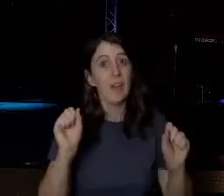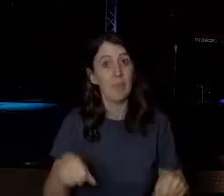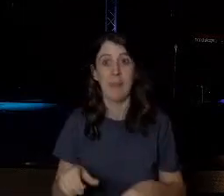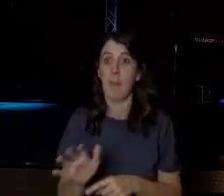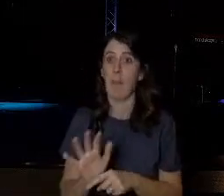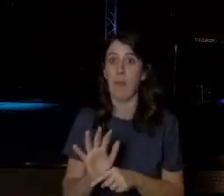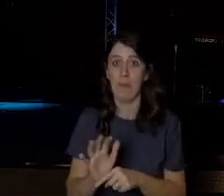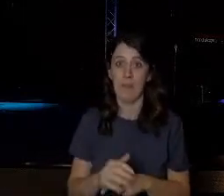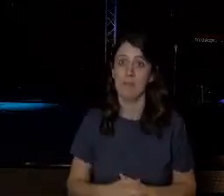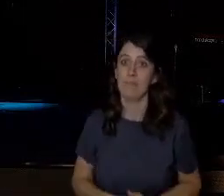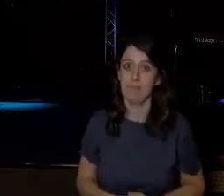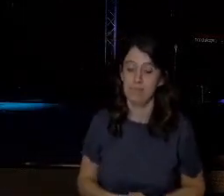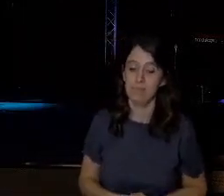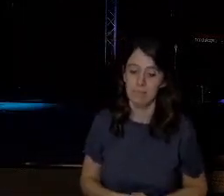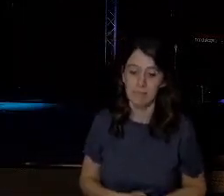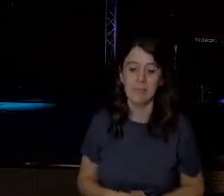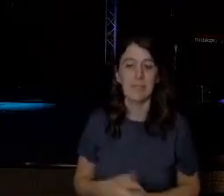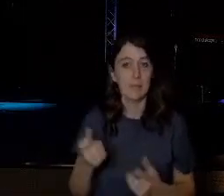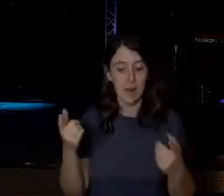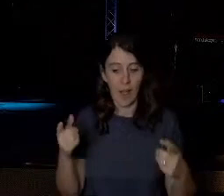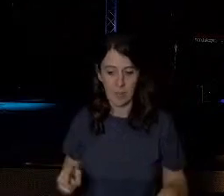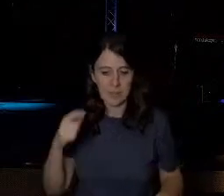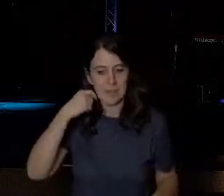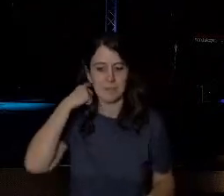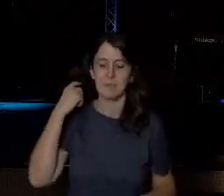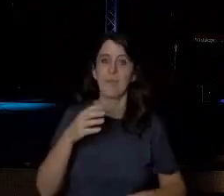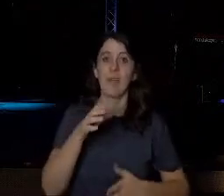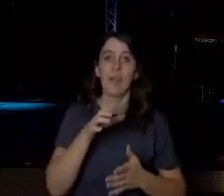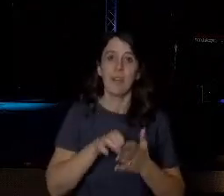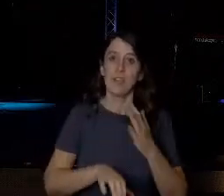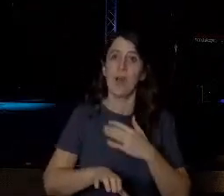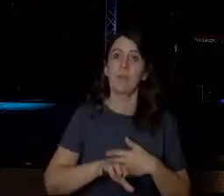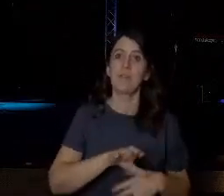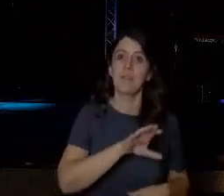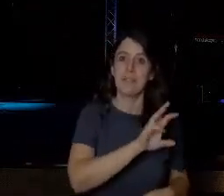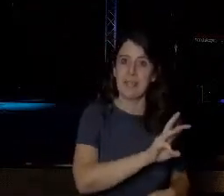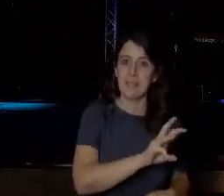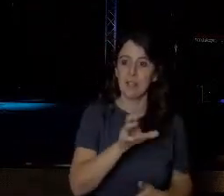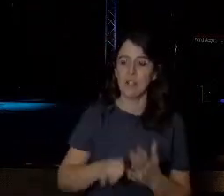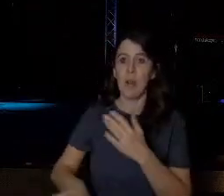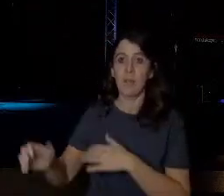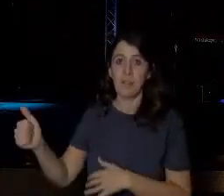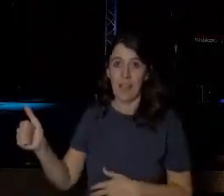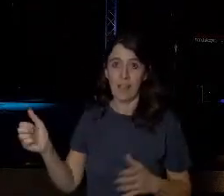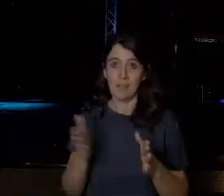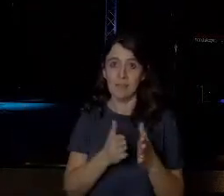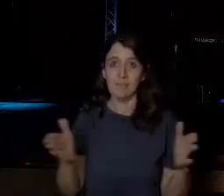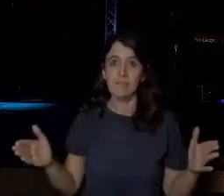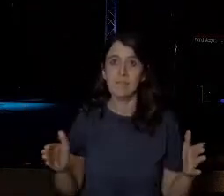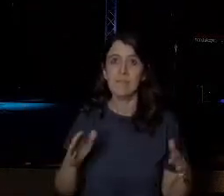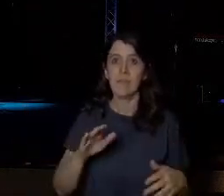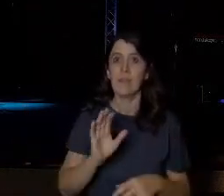script. Because here's what happens. Between chapter 6 and chapter 10, Jericho is